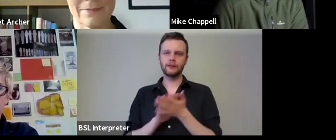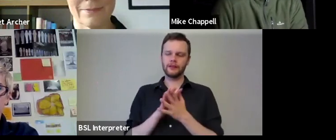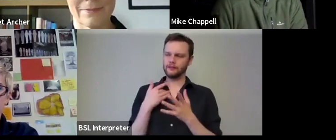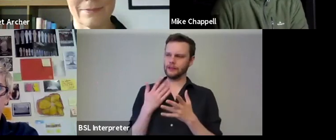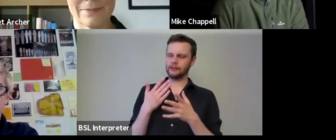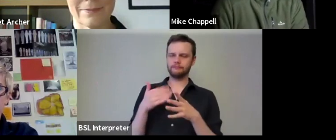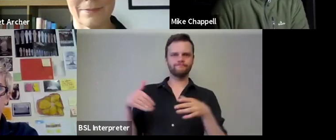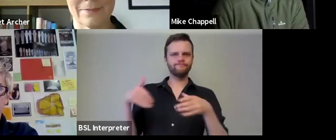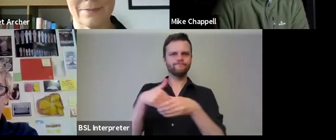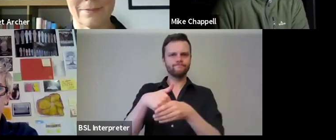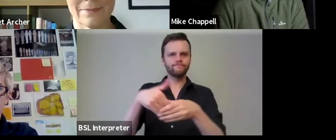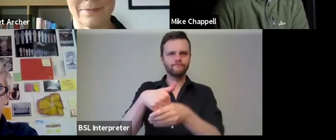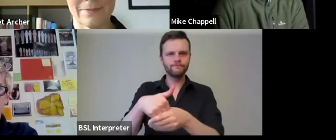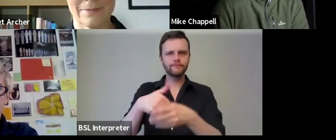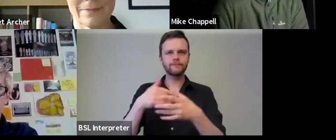participatory